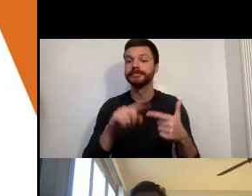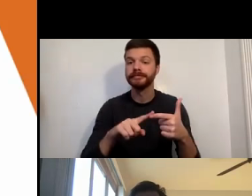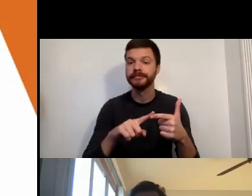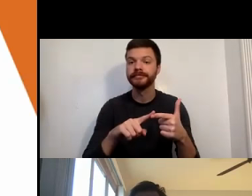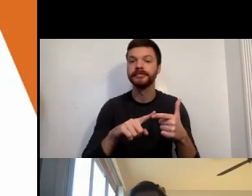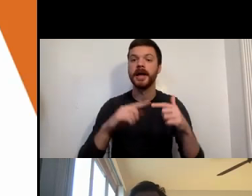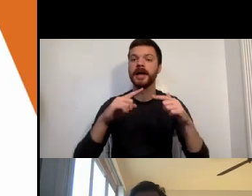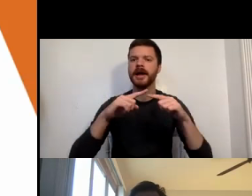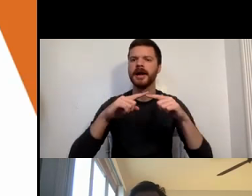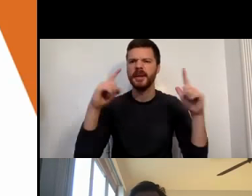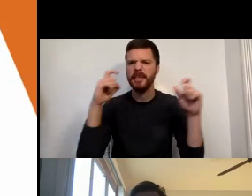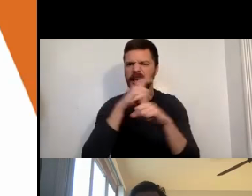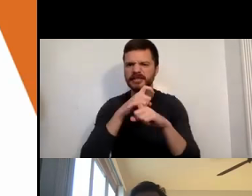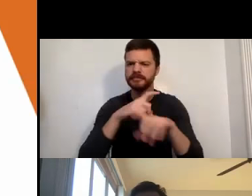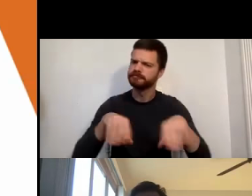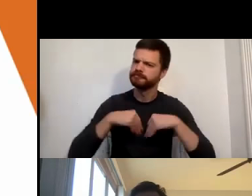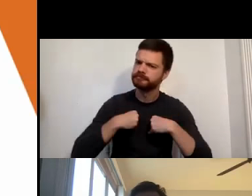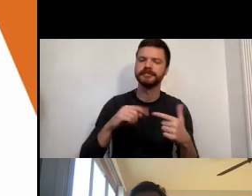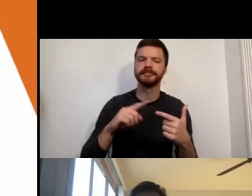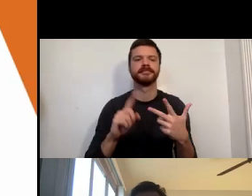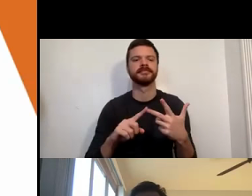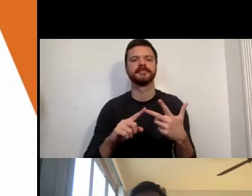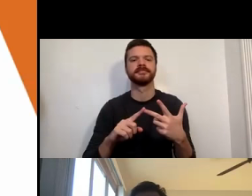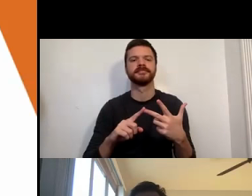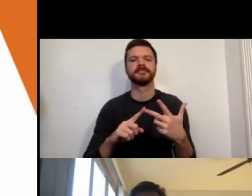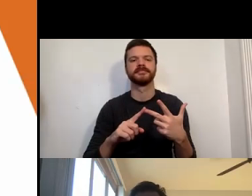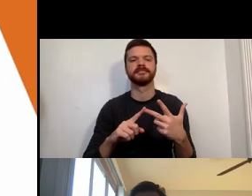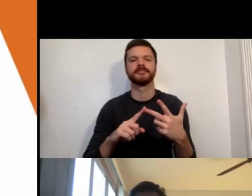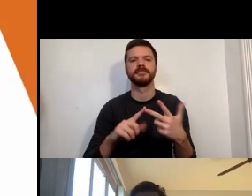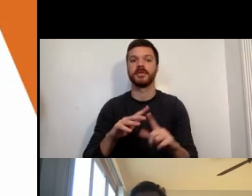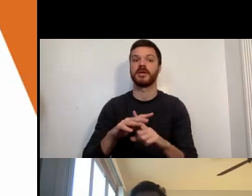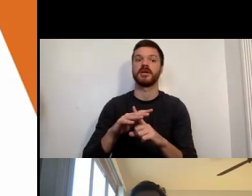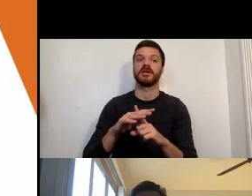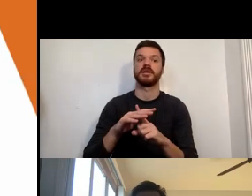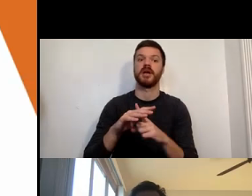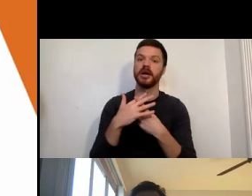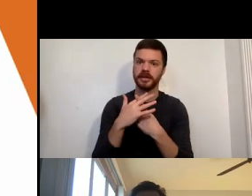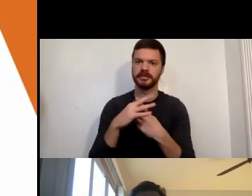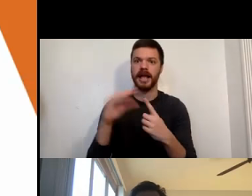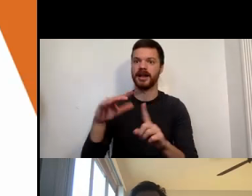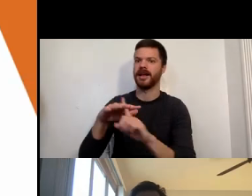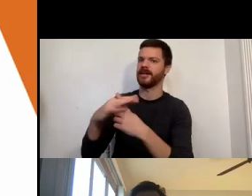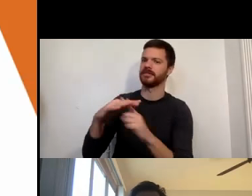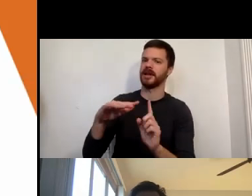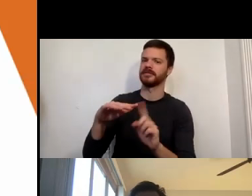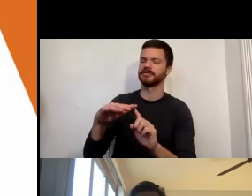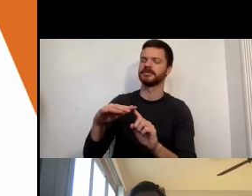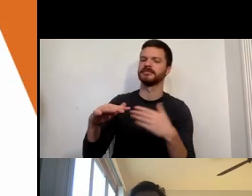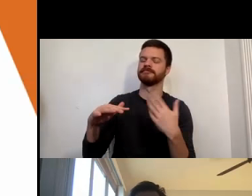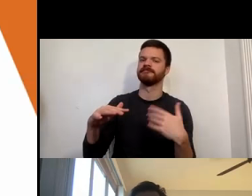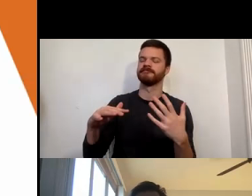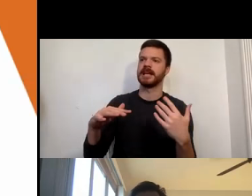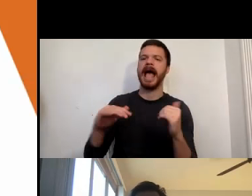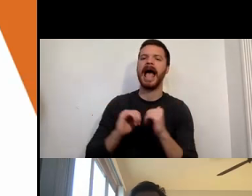complexity, the importance of understanding context, and around context, how we can use